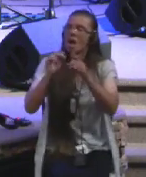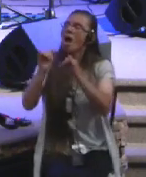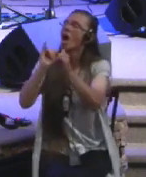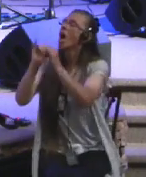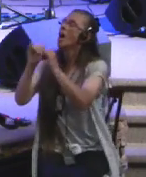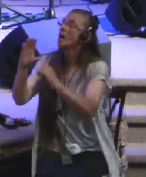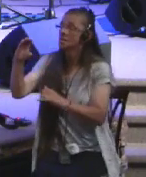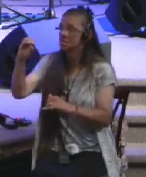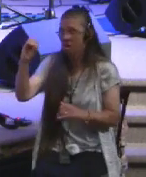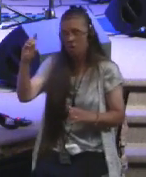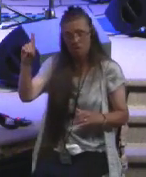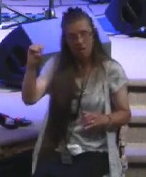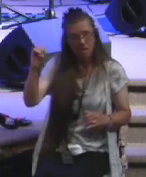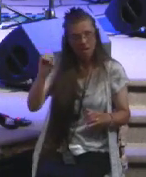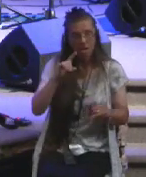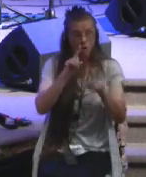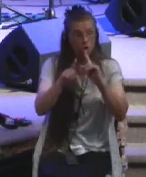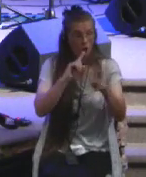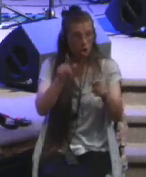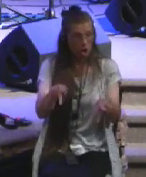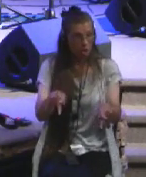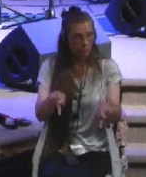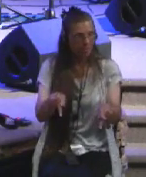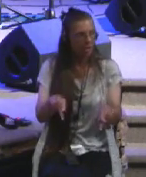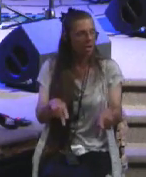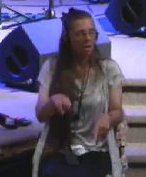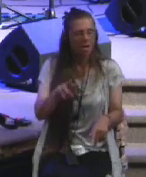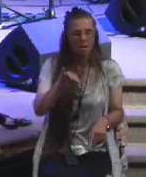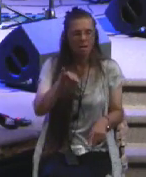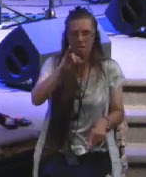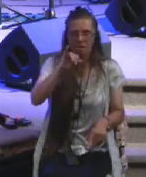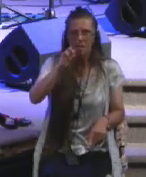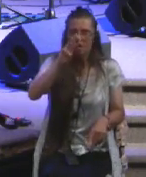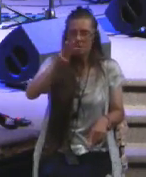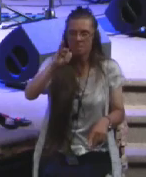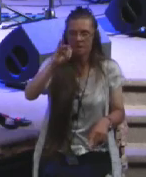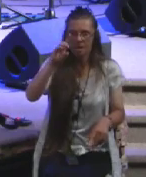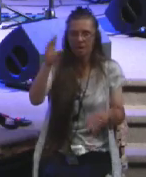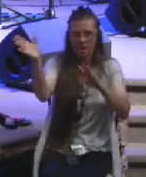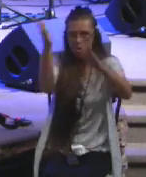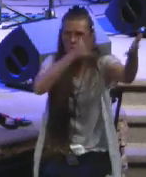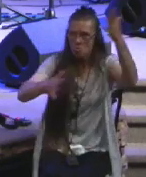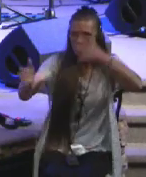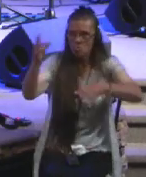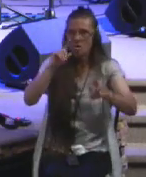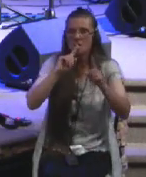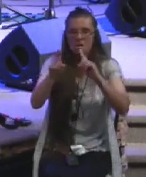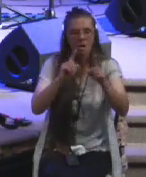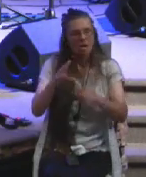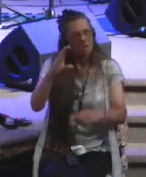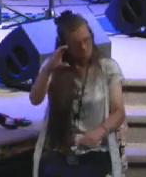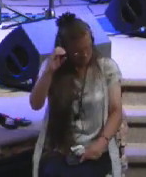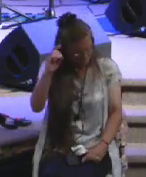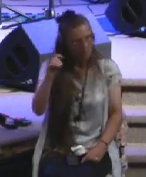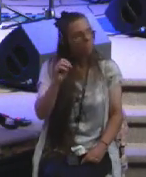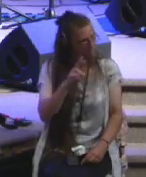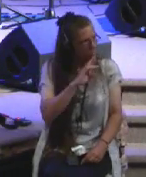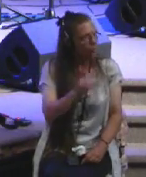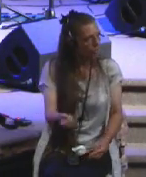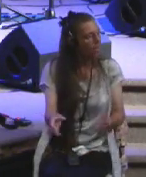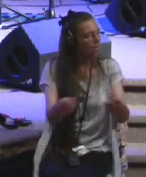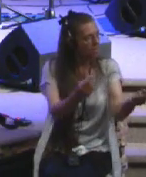code talkers. Nicolas Cage put out a movie called Wind Talkers that talked all about it. We use codes. We really do. There's a